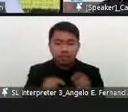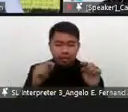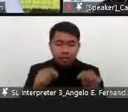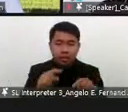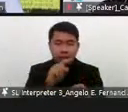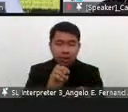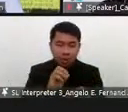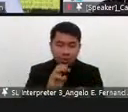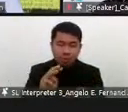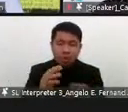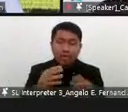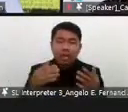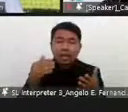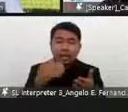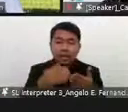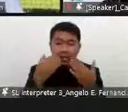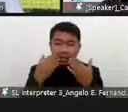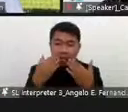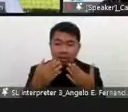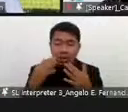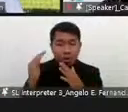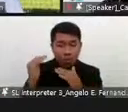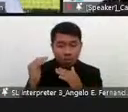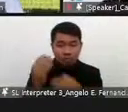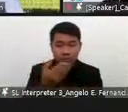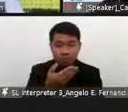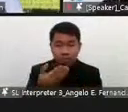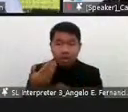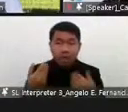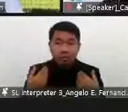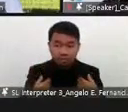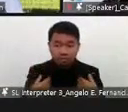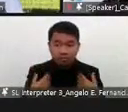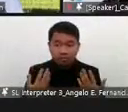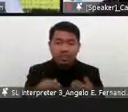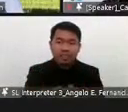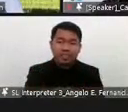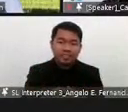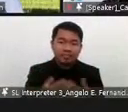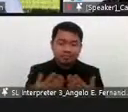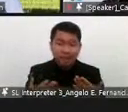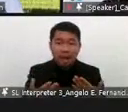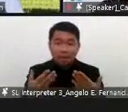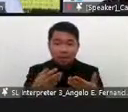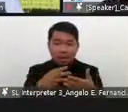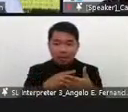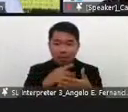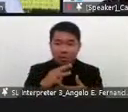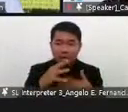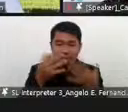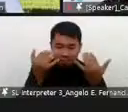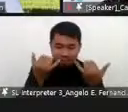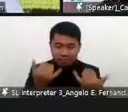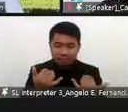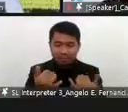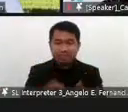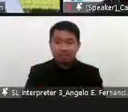So again, thank you, and hope you enjoy the rest of the session today.